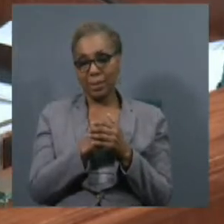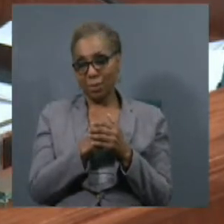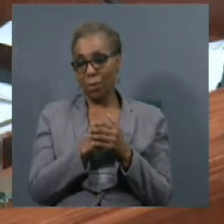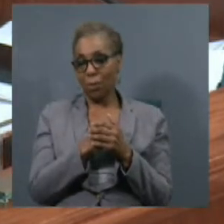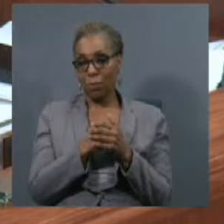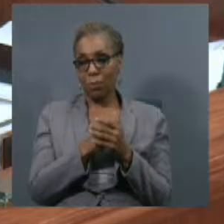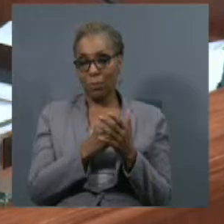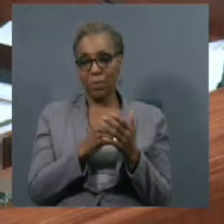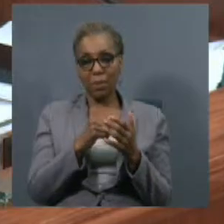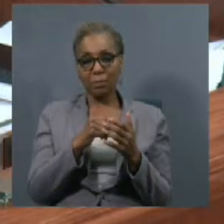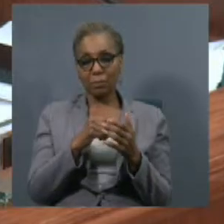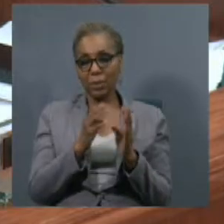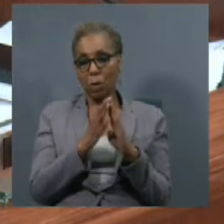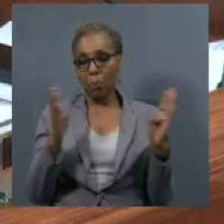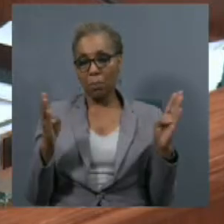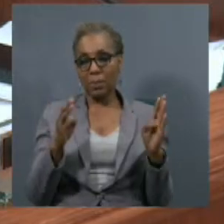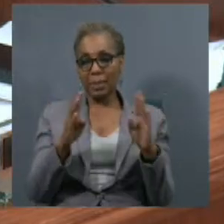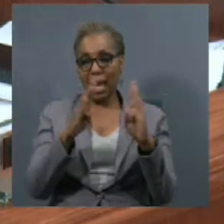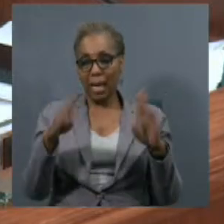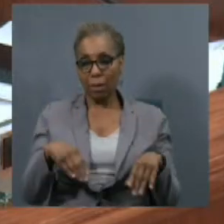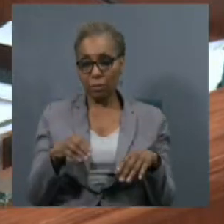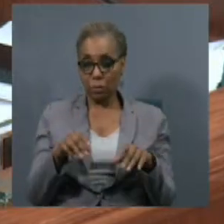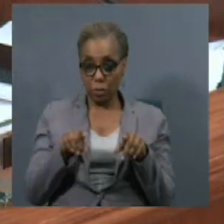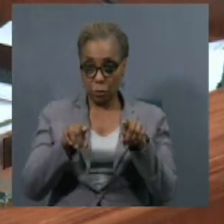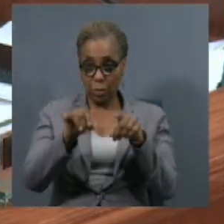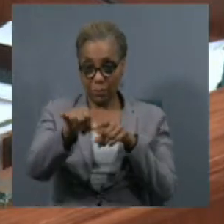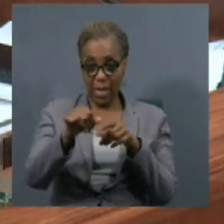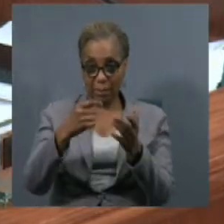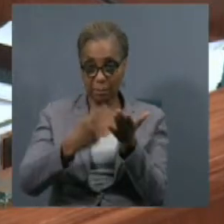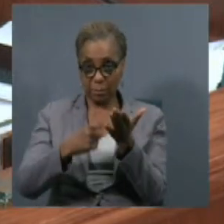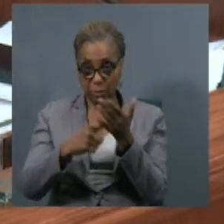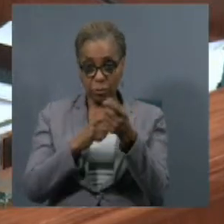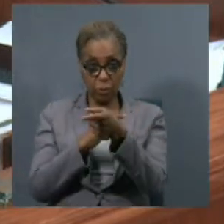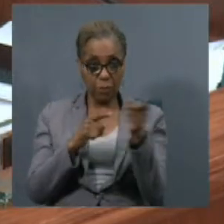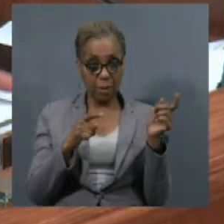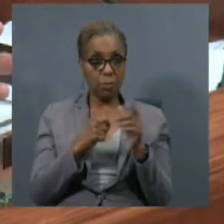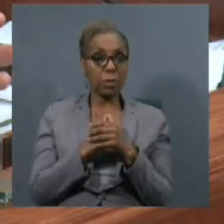housing. And in that discussion, they would